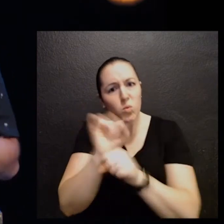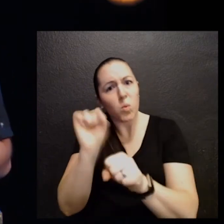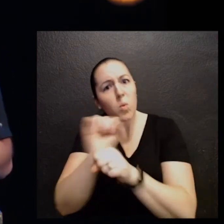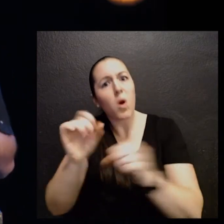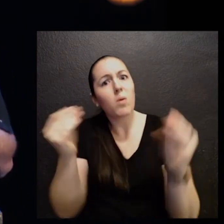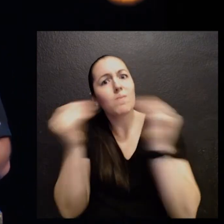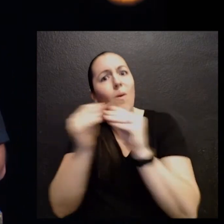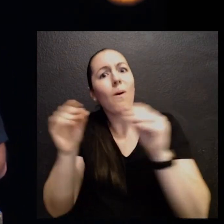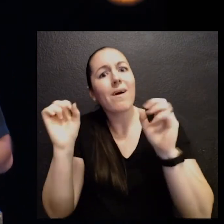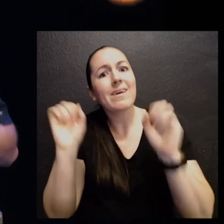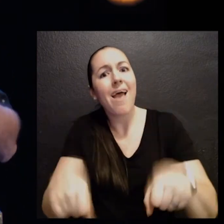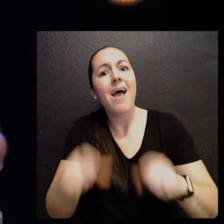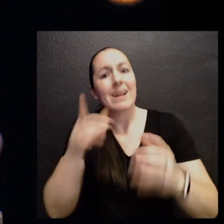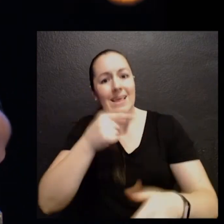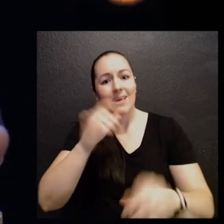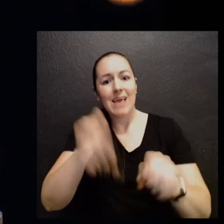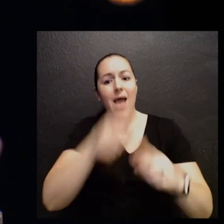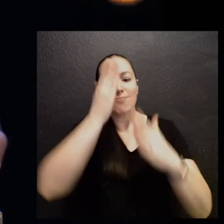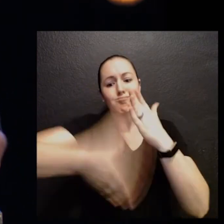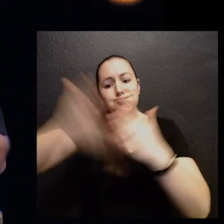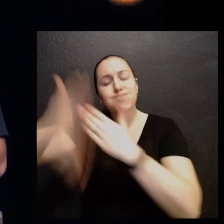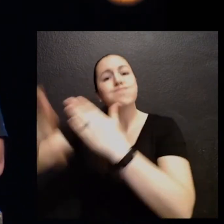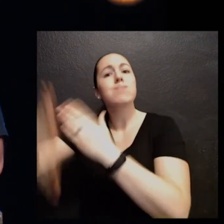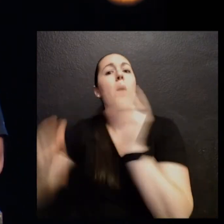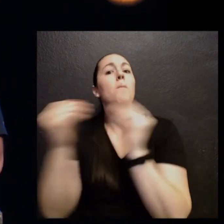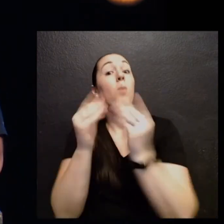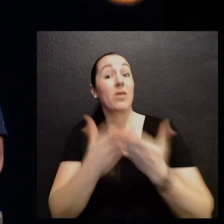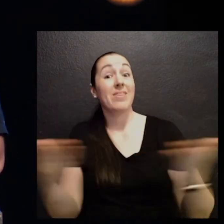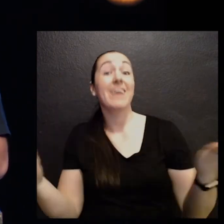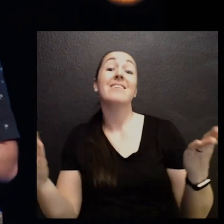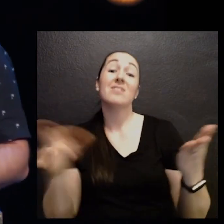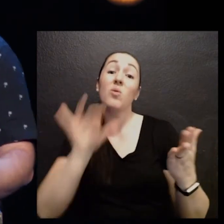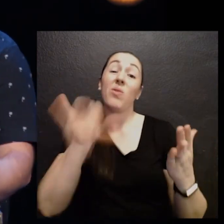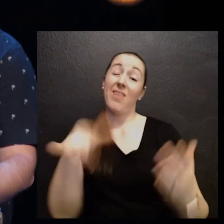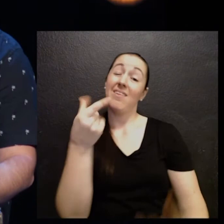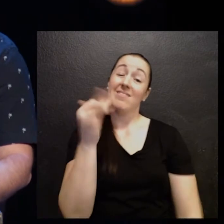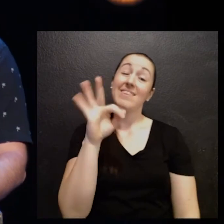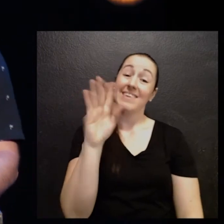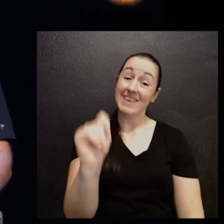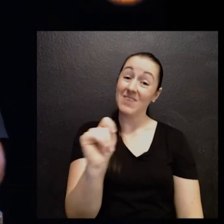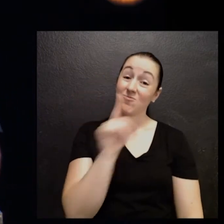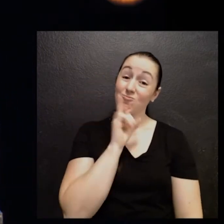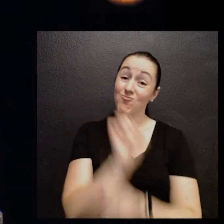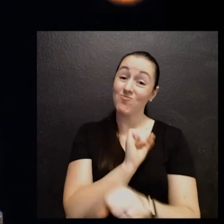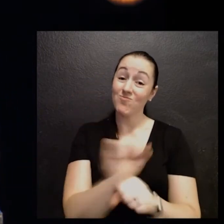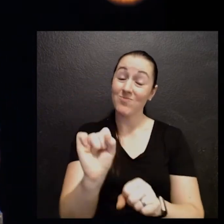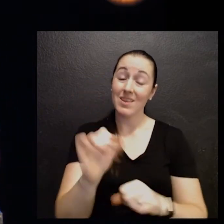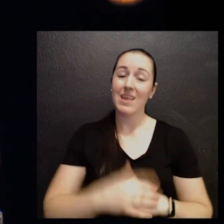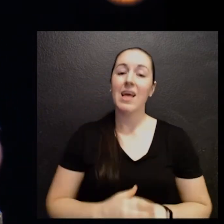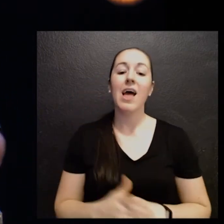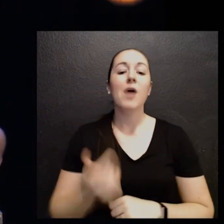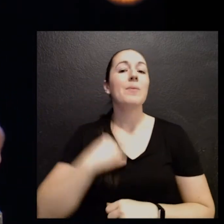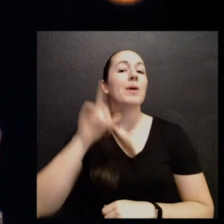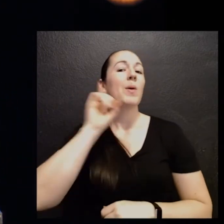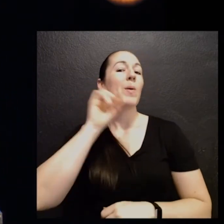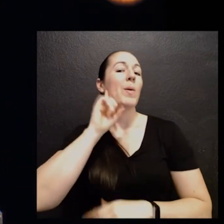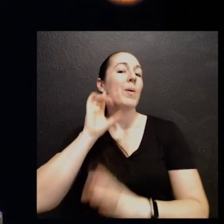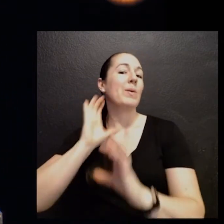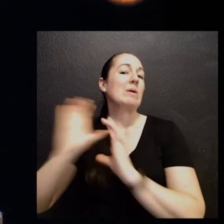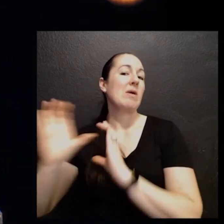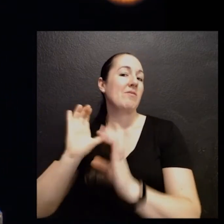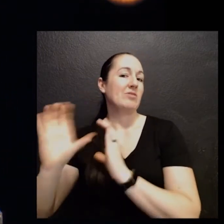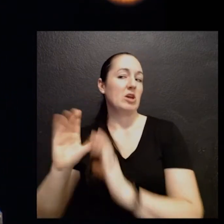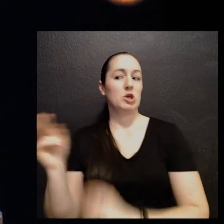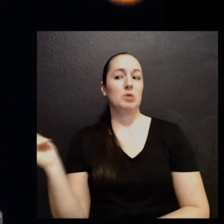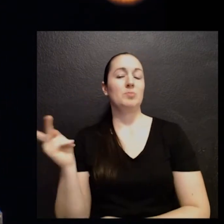So rest is a gift, even in a pandemic. A few months ago, I overheard this conversation between